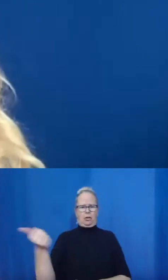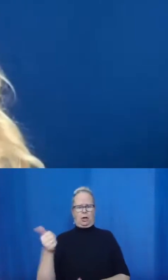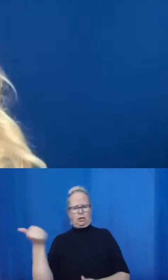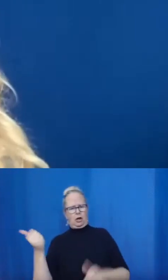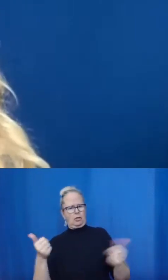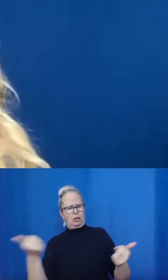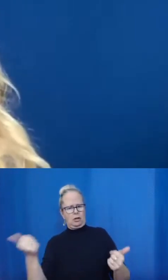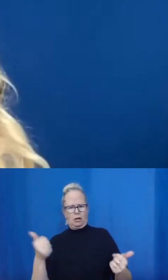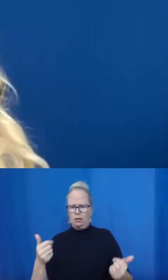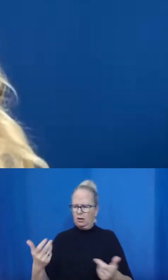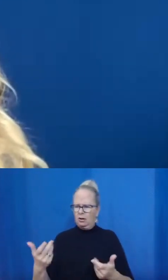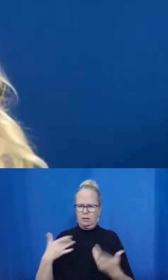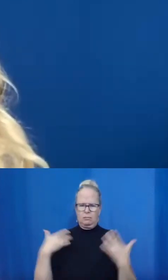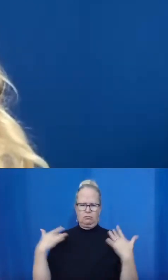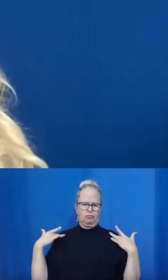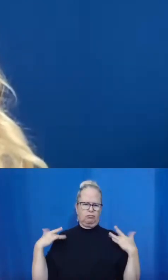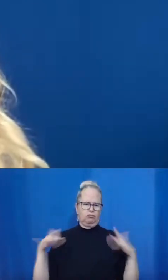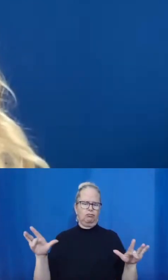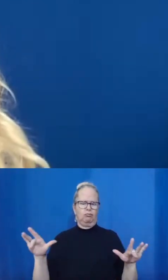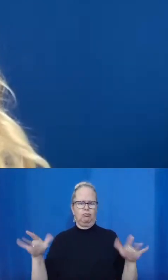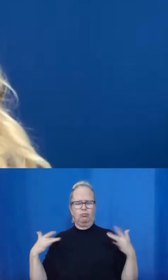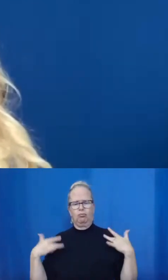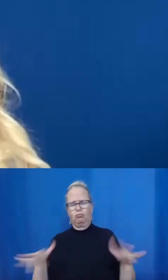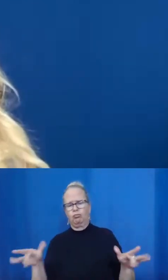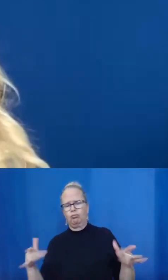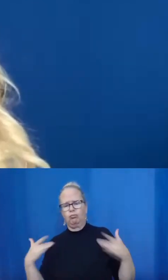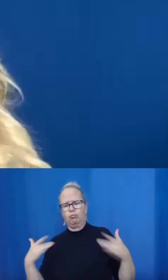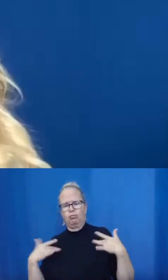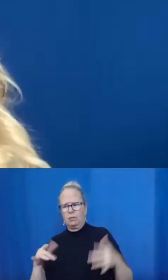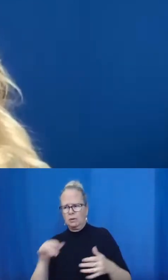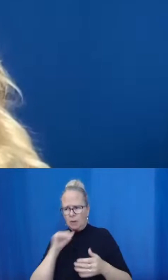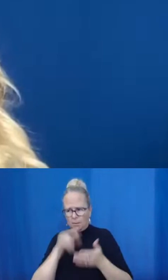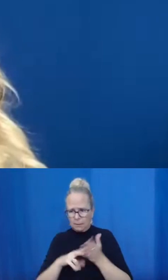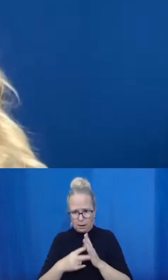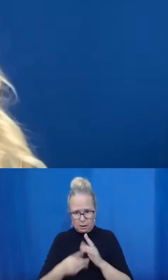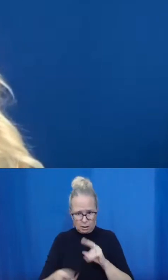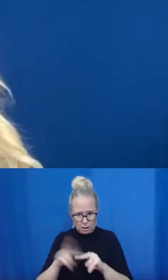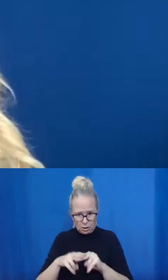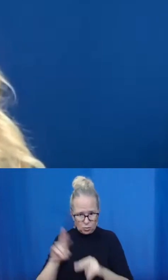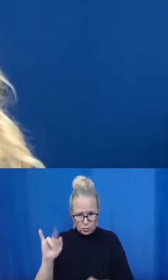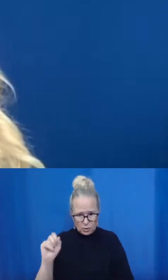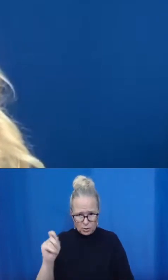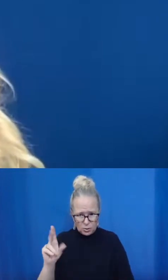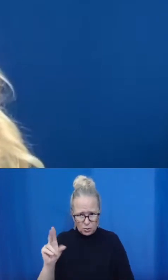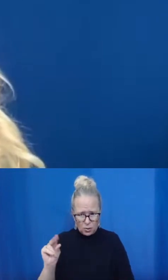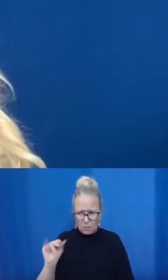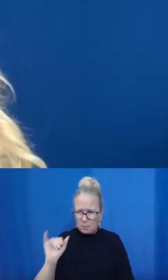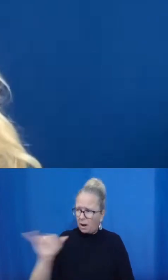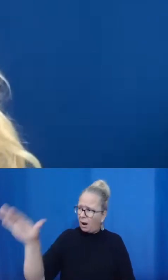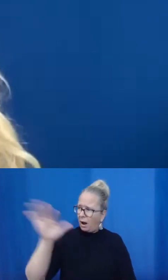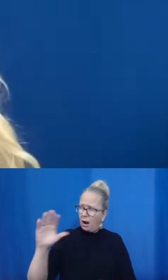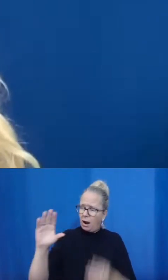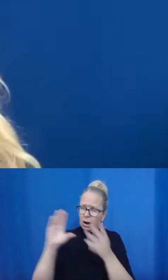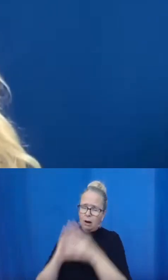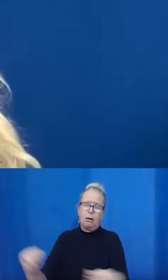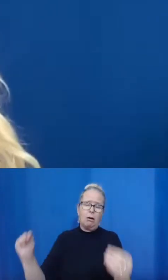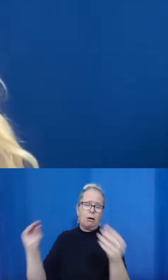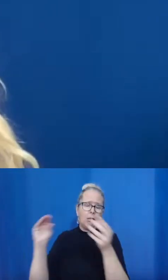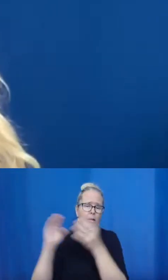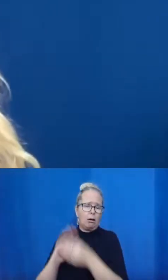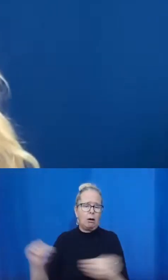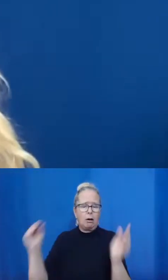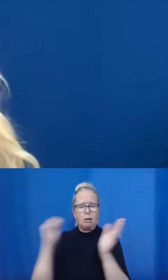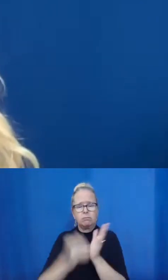they know at increased risk. We've seen this narrative play out time and time again. Expectancy in Alberta